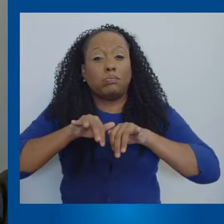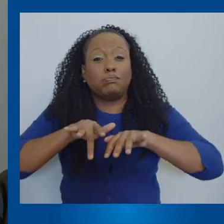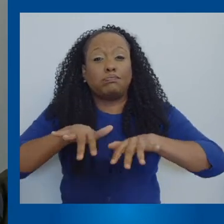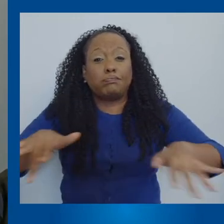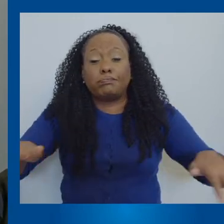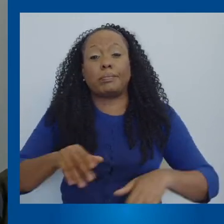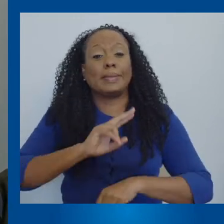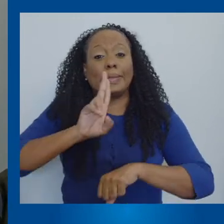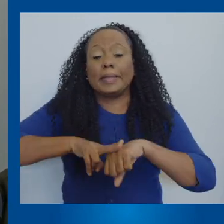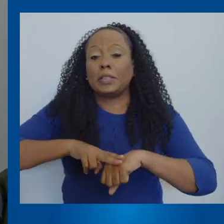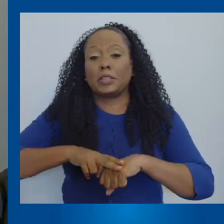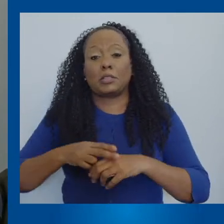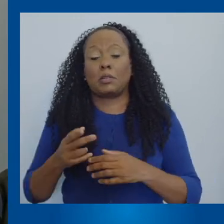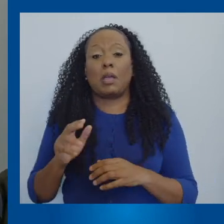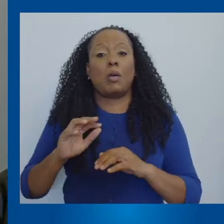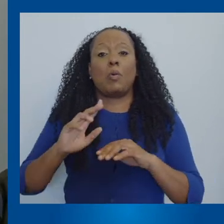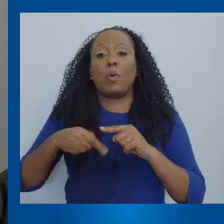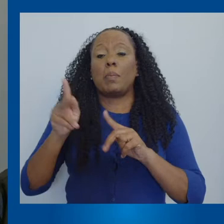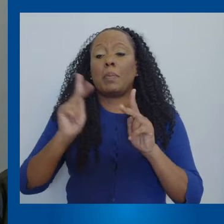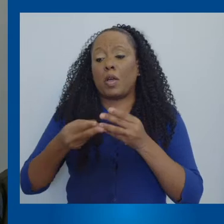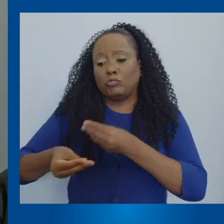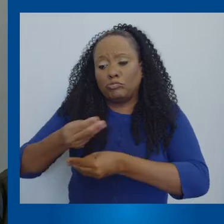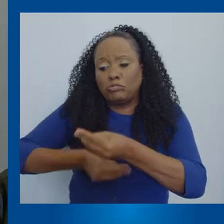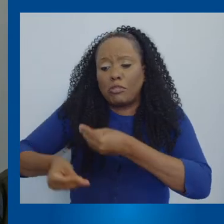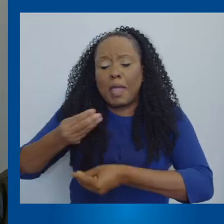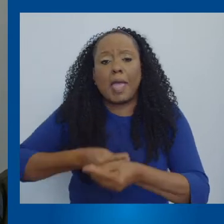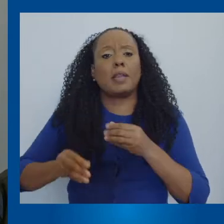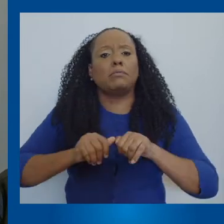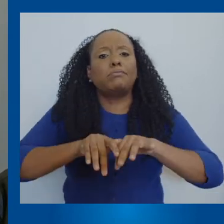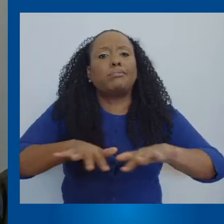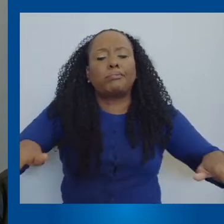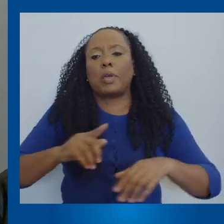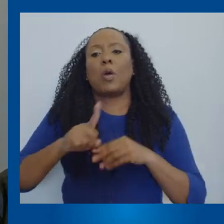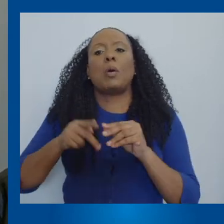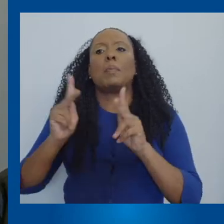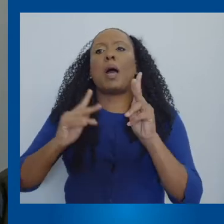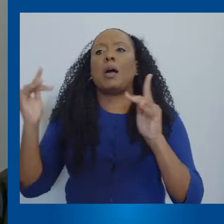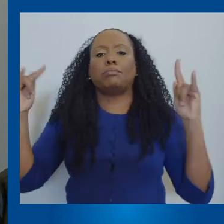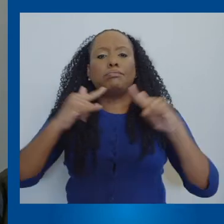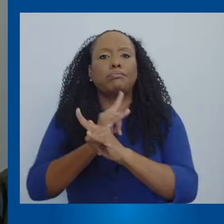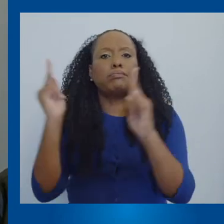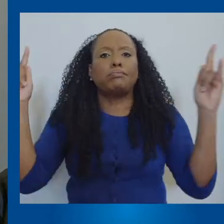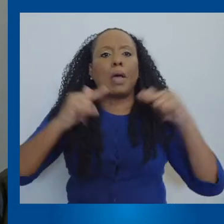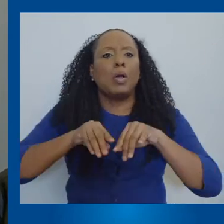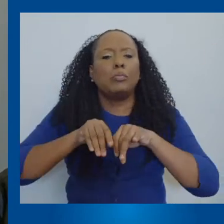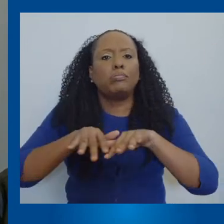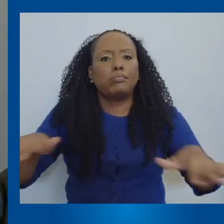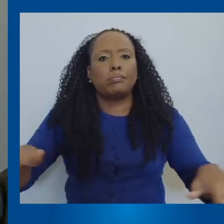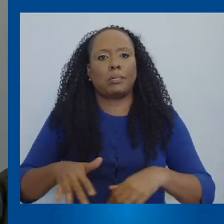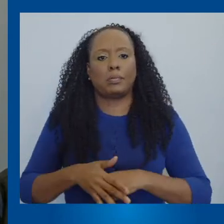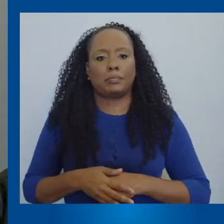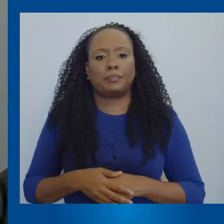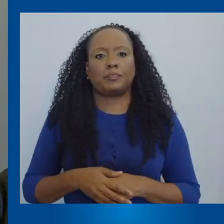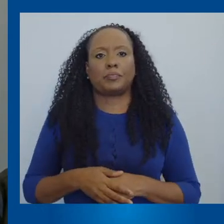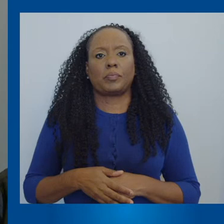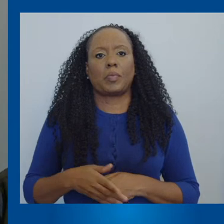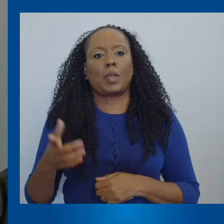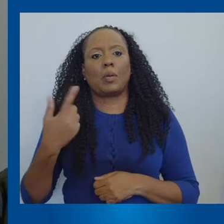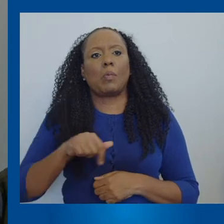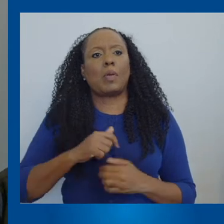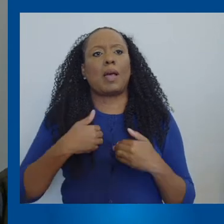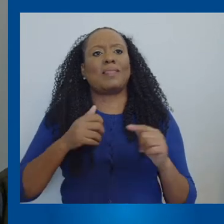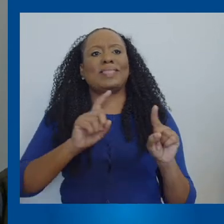through nature, travel, and trade. This report highlights that we face a convergence of